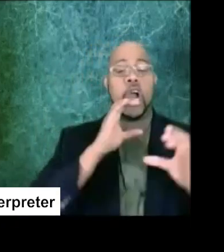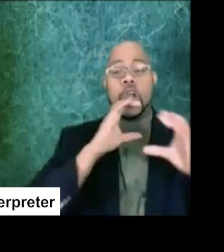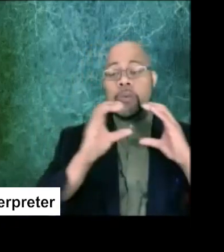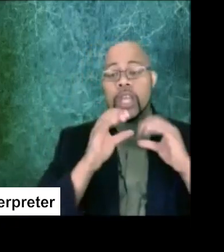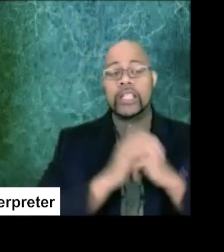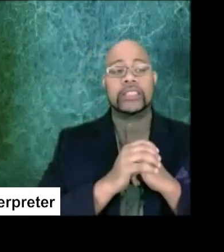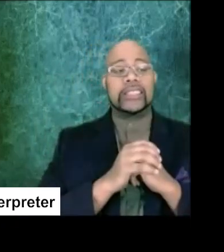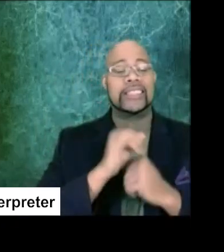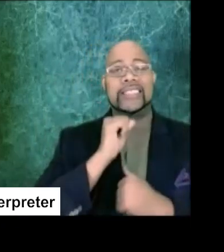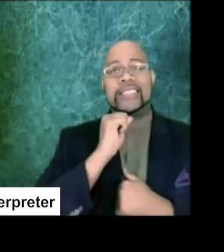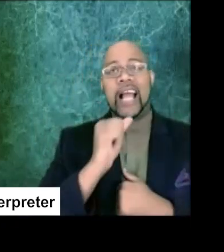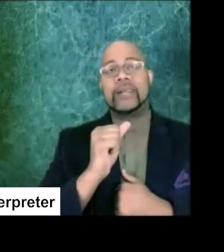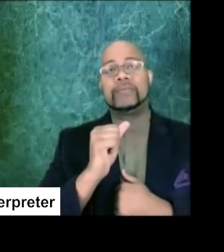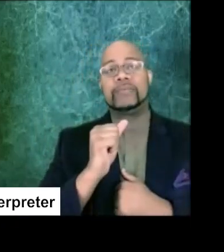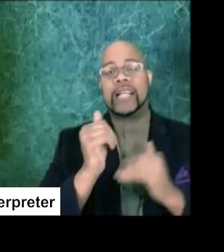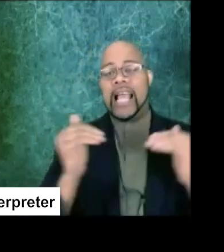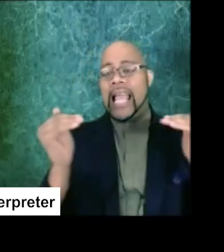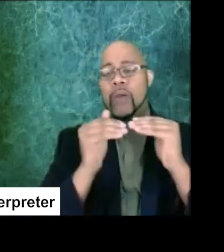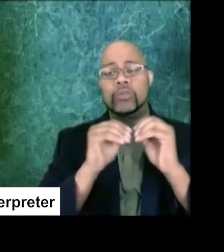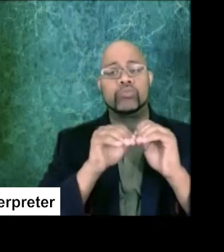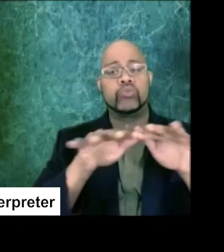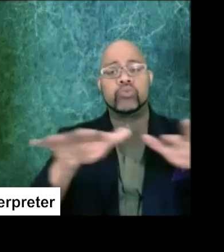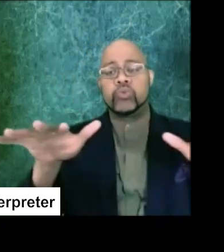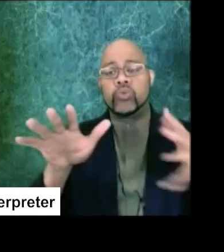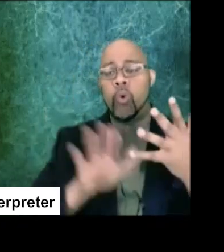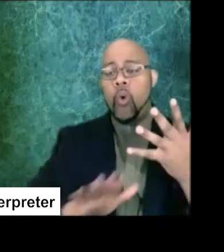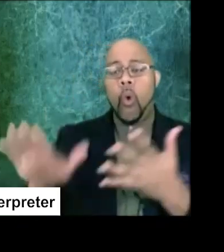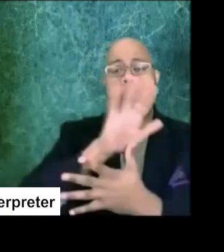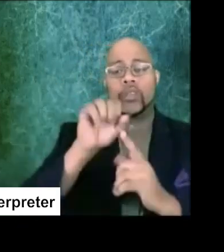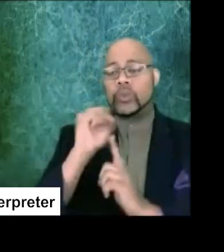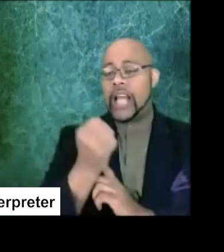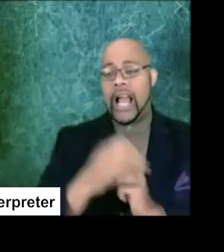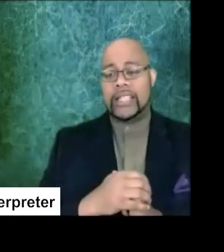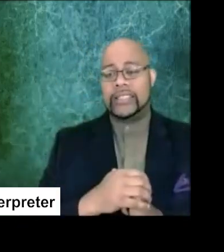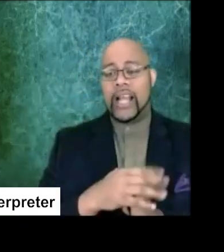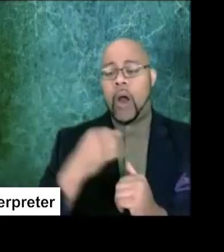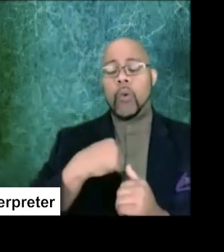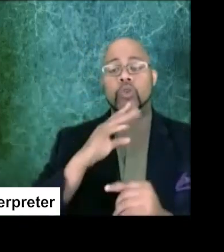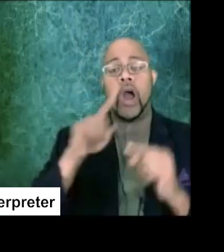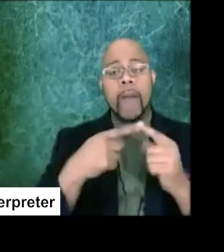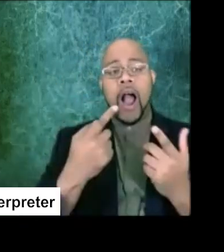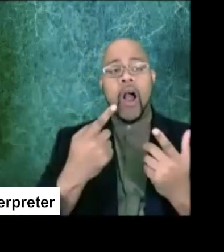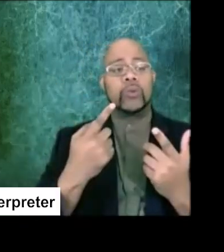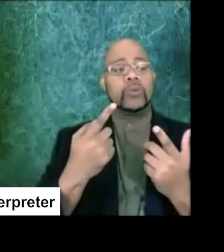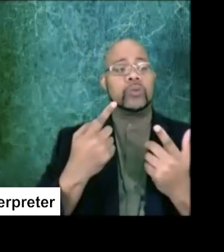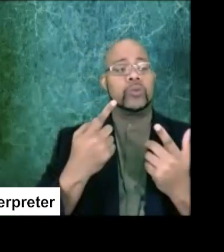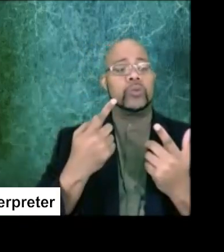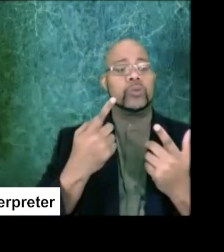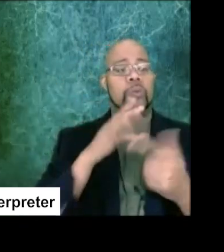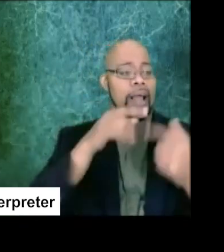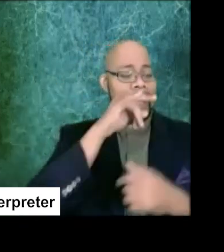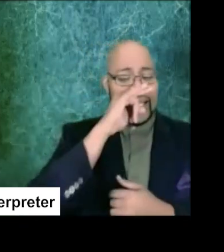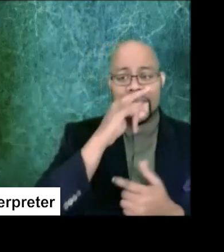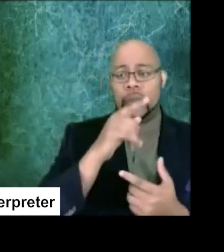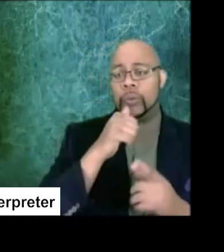communication is not equally distributed across society. And we're talking about everything from kids